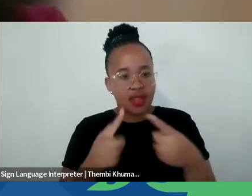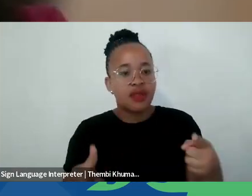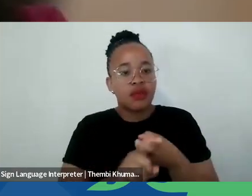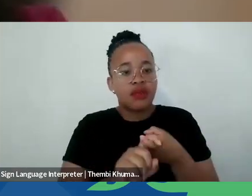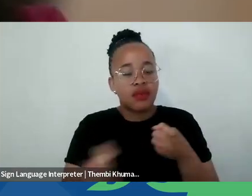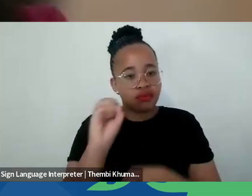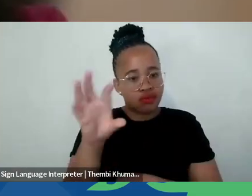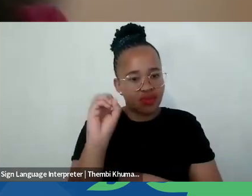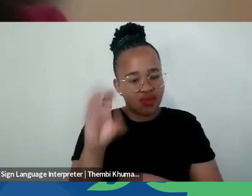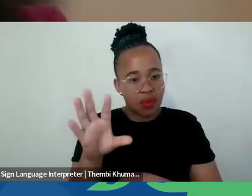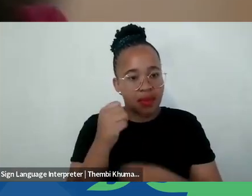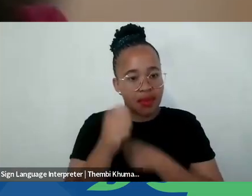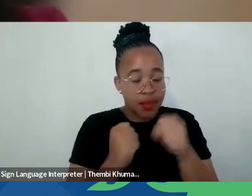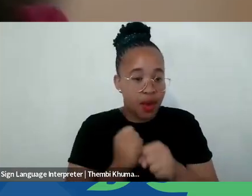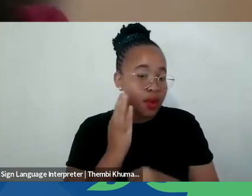in